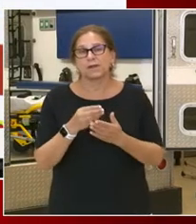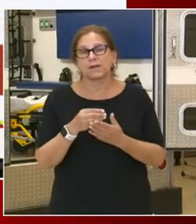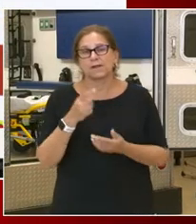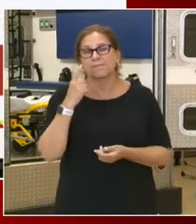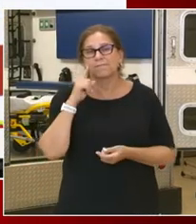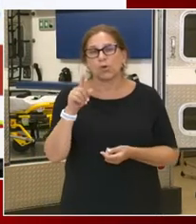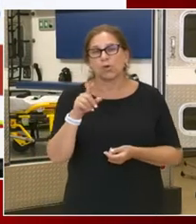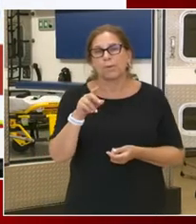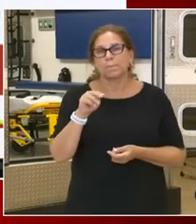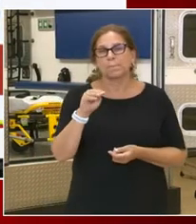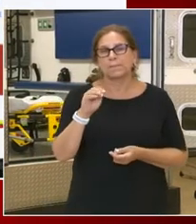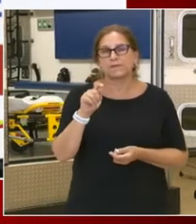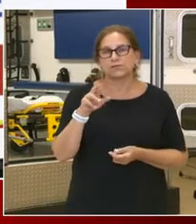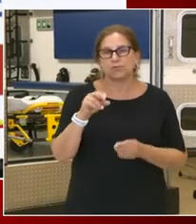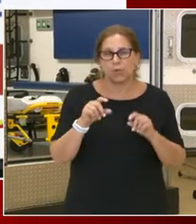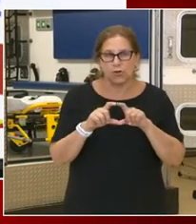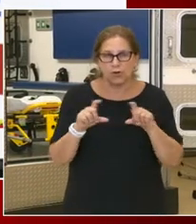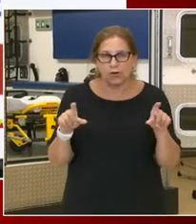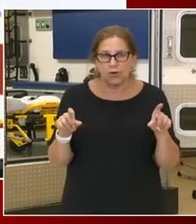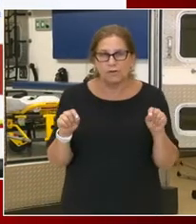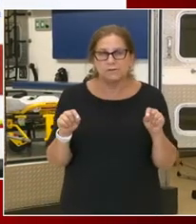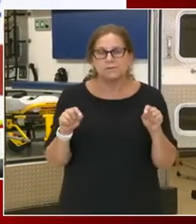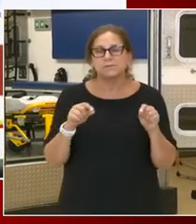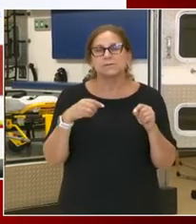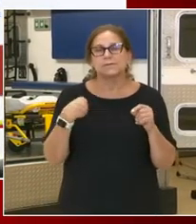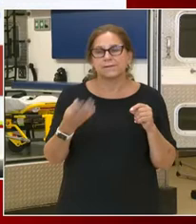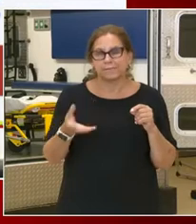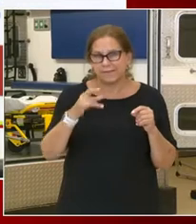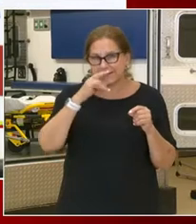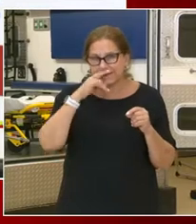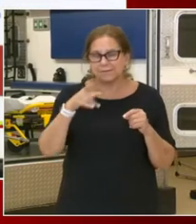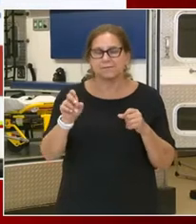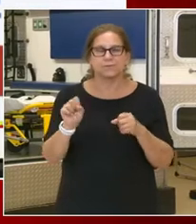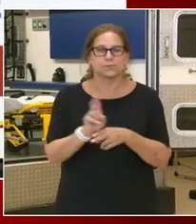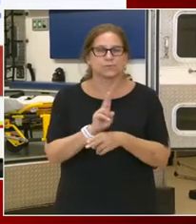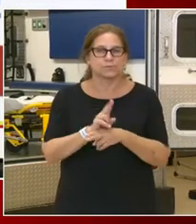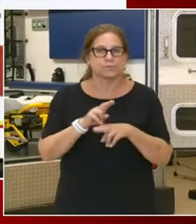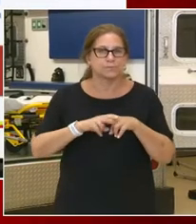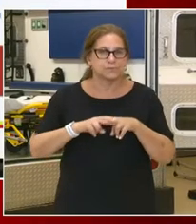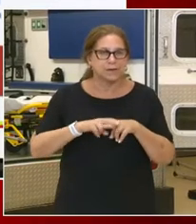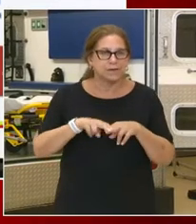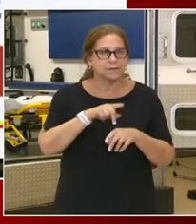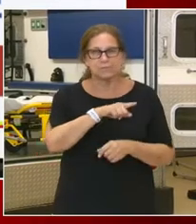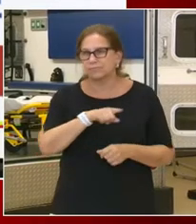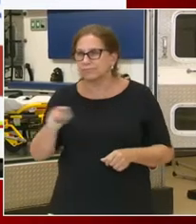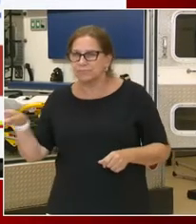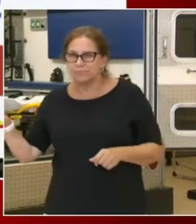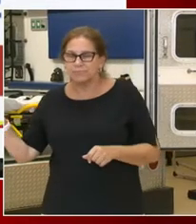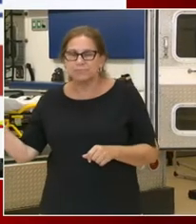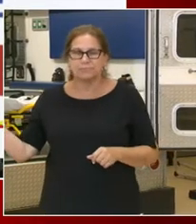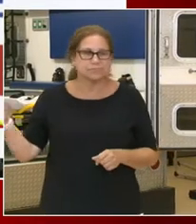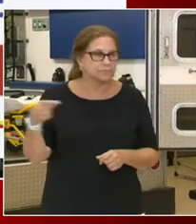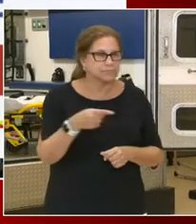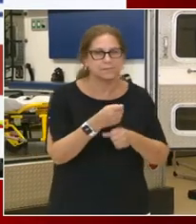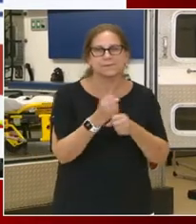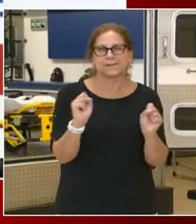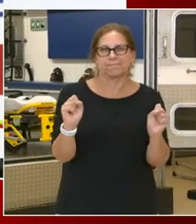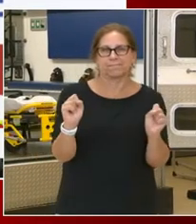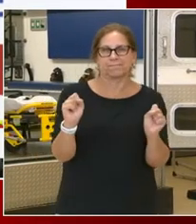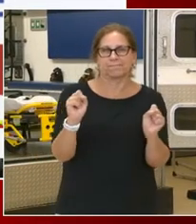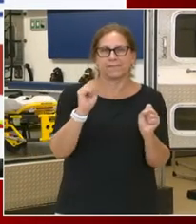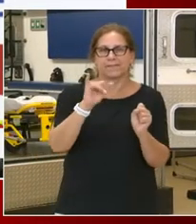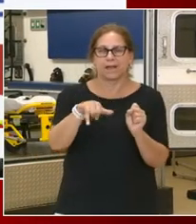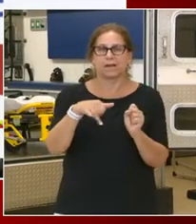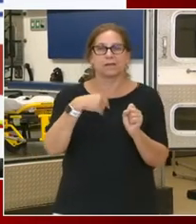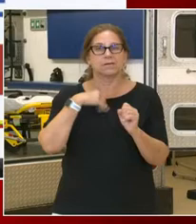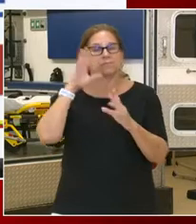mornings and in the afternoons and after their school, after their activities in the afternoons. So we're doing a lot of work to ensure that kids are